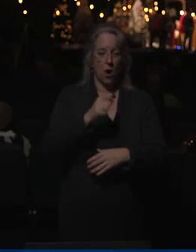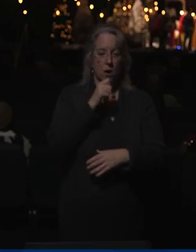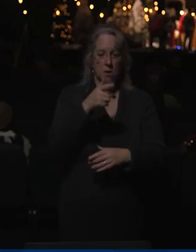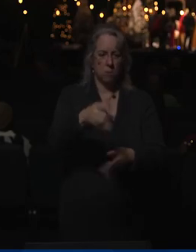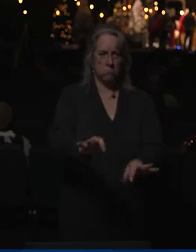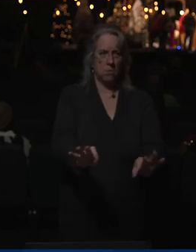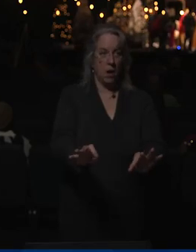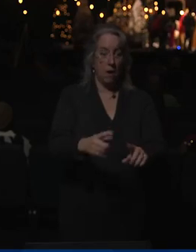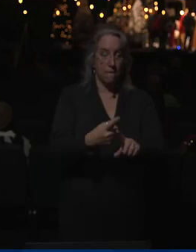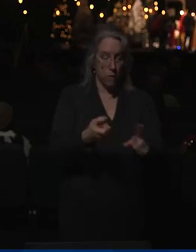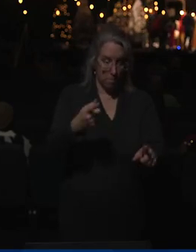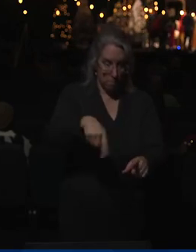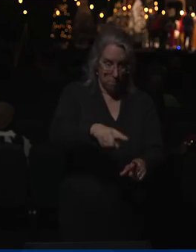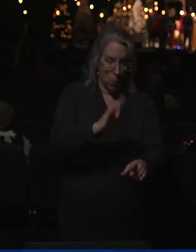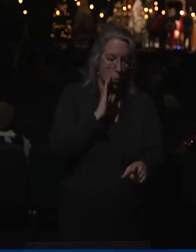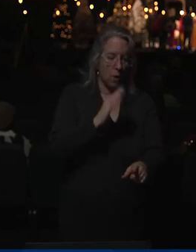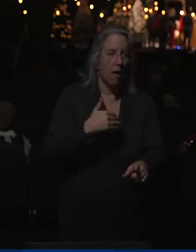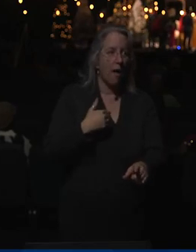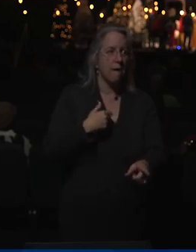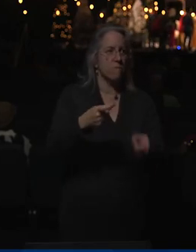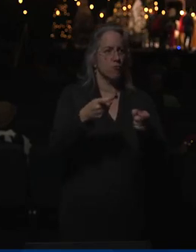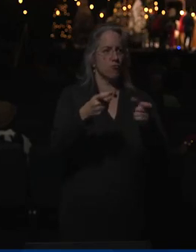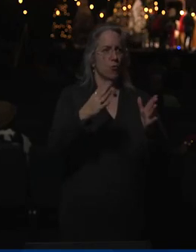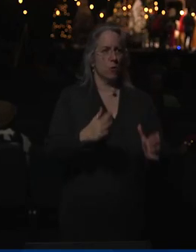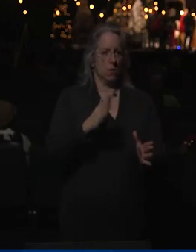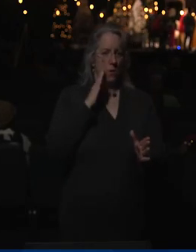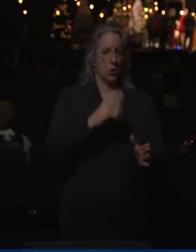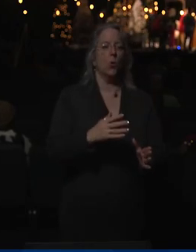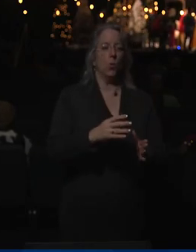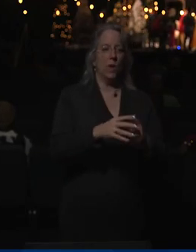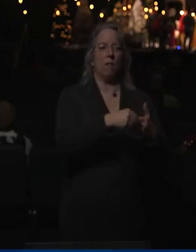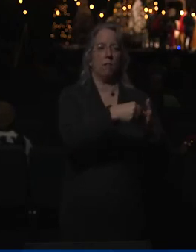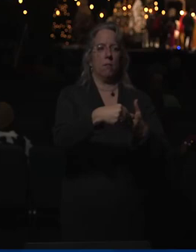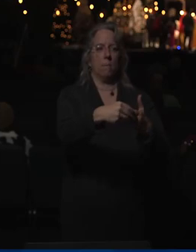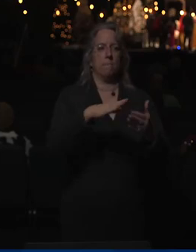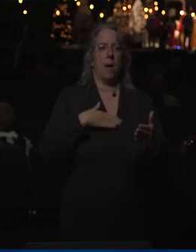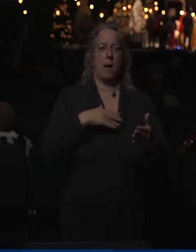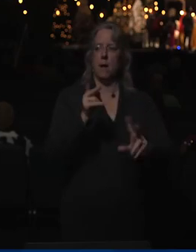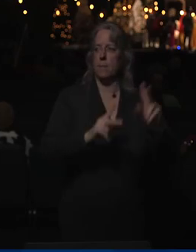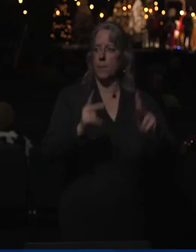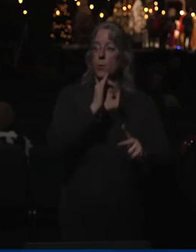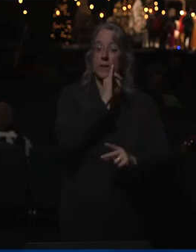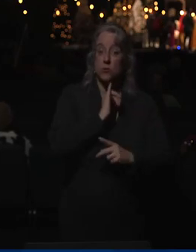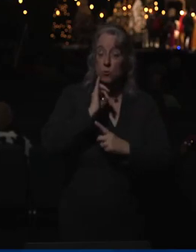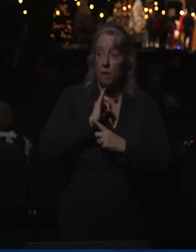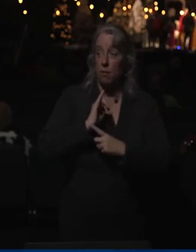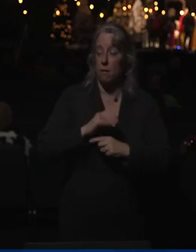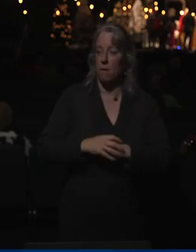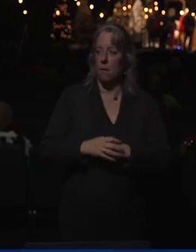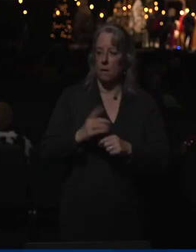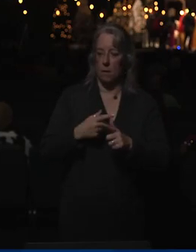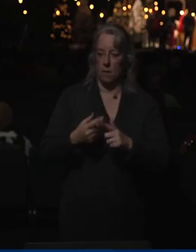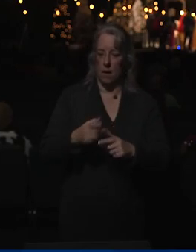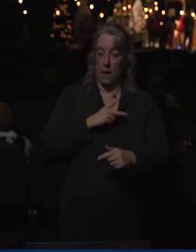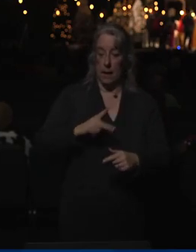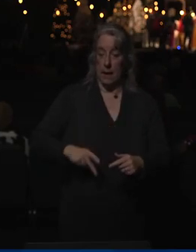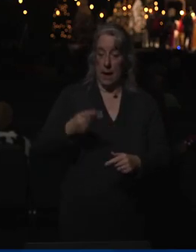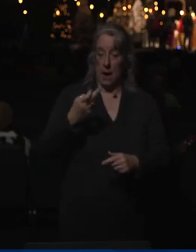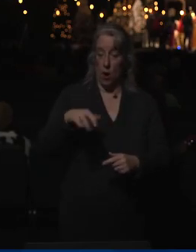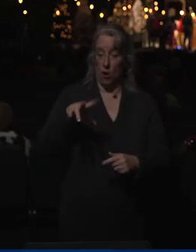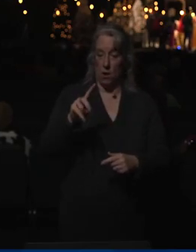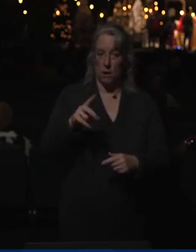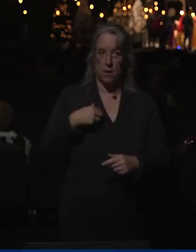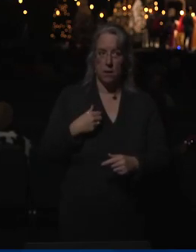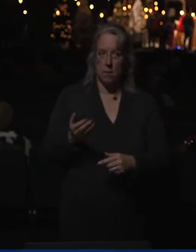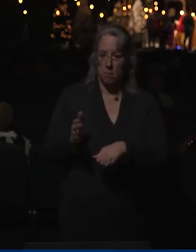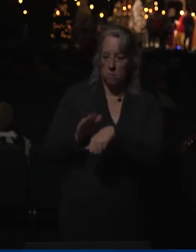out of you will come a ruler who will shepherd my people Israel." Then Herod called the Magi secretly and